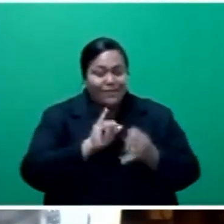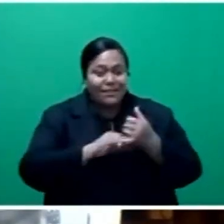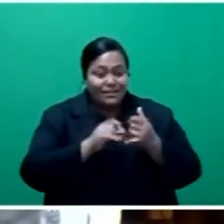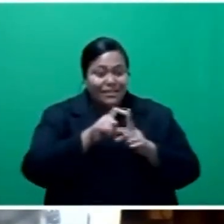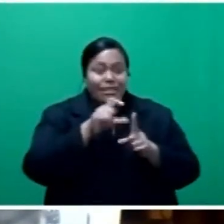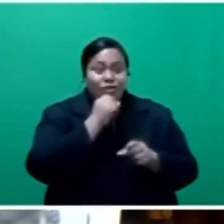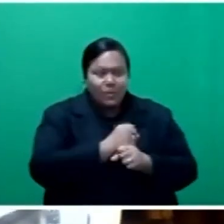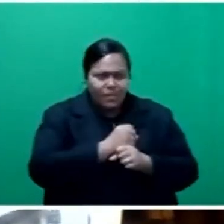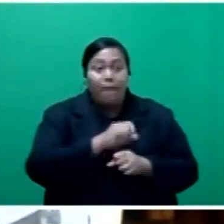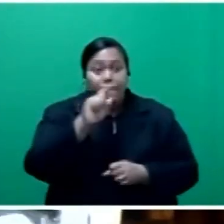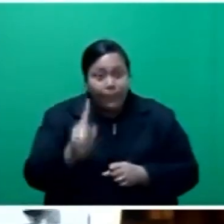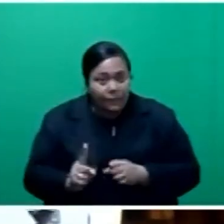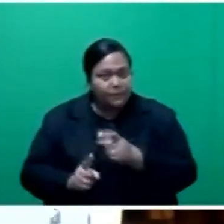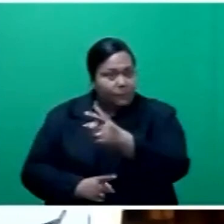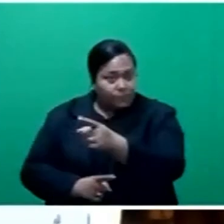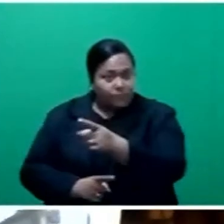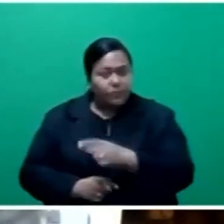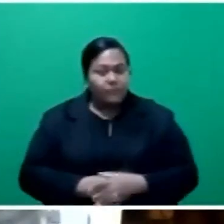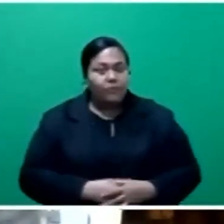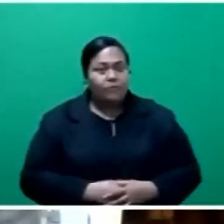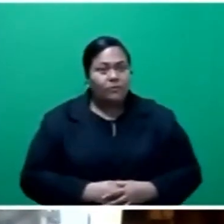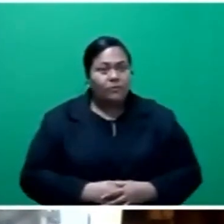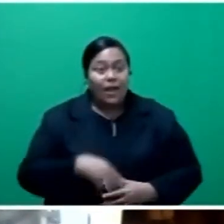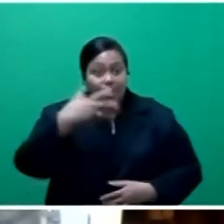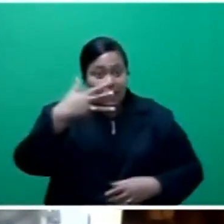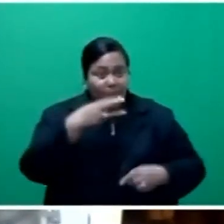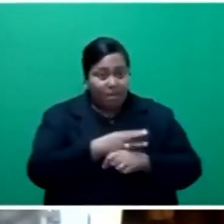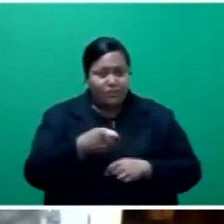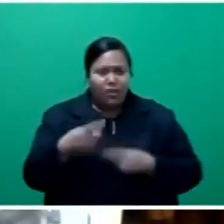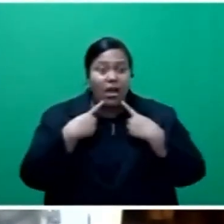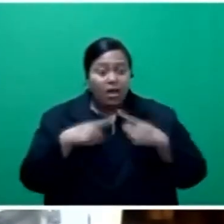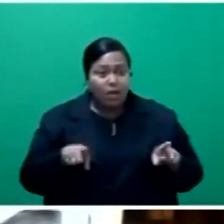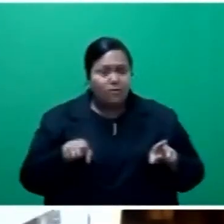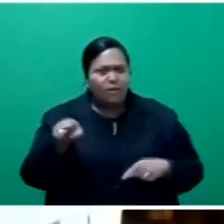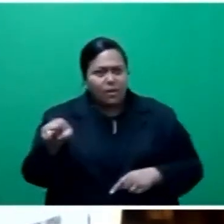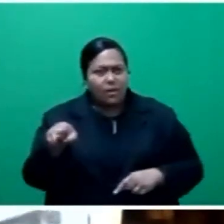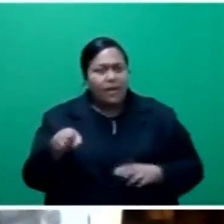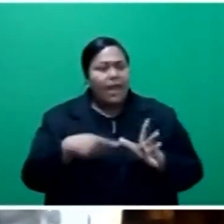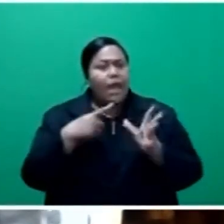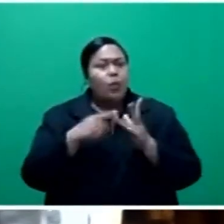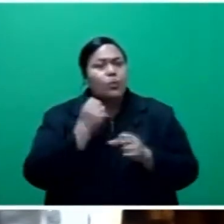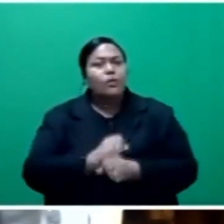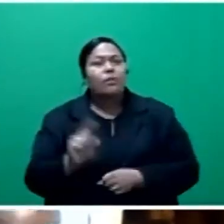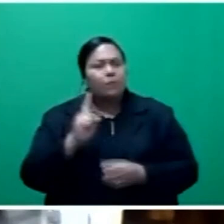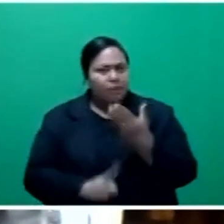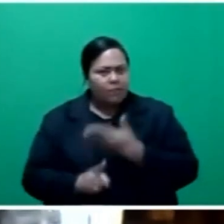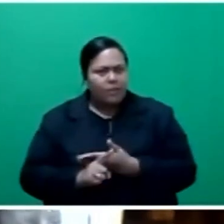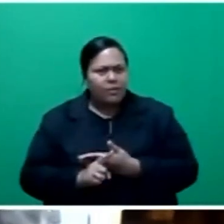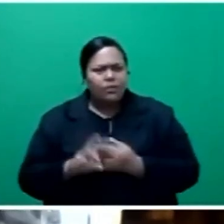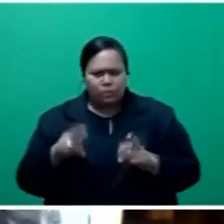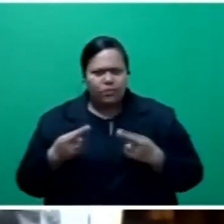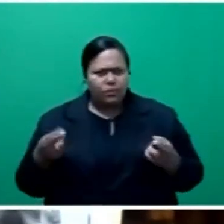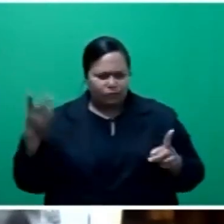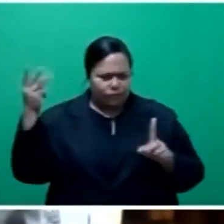goals. Yet, within 9 months of it being announced, deploys valuable resources for this